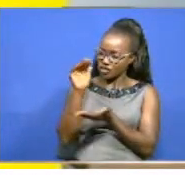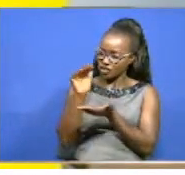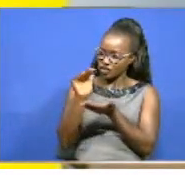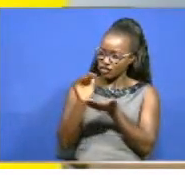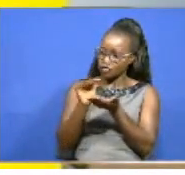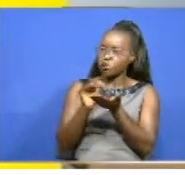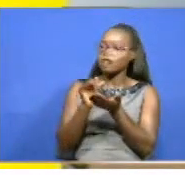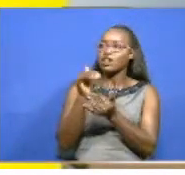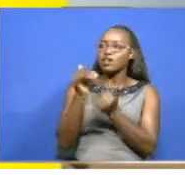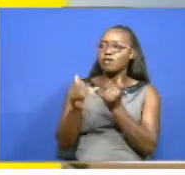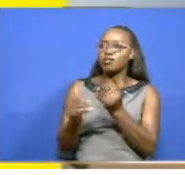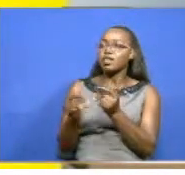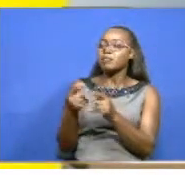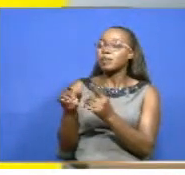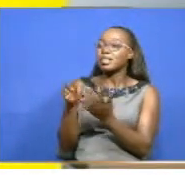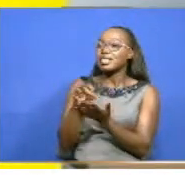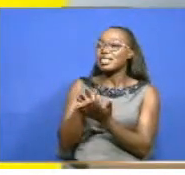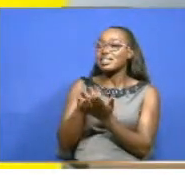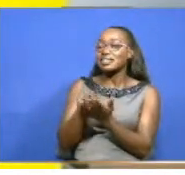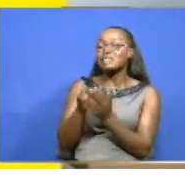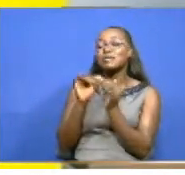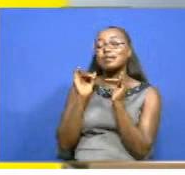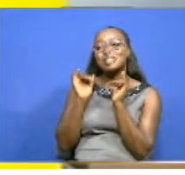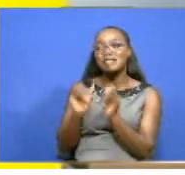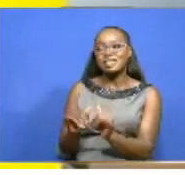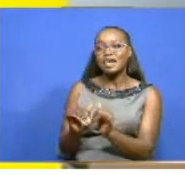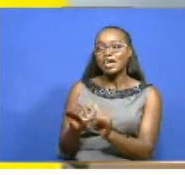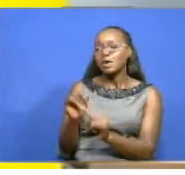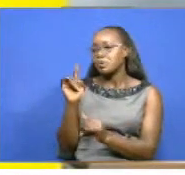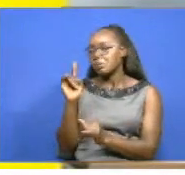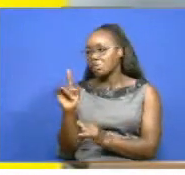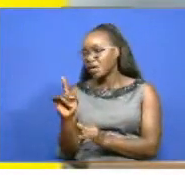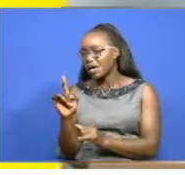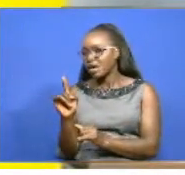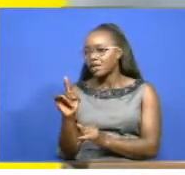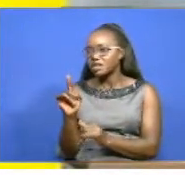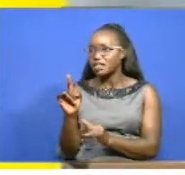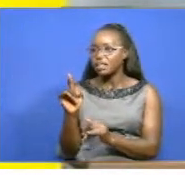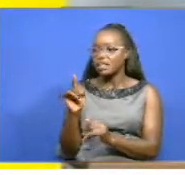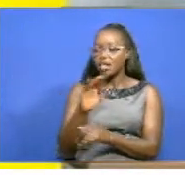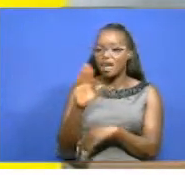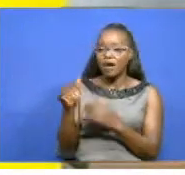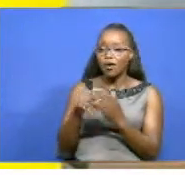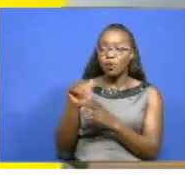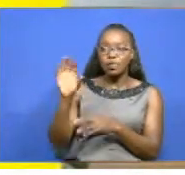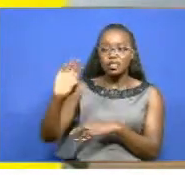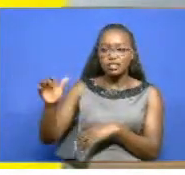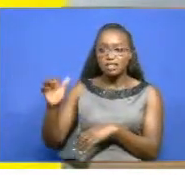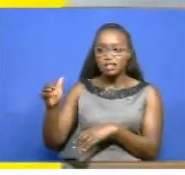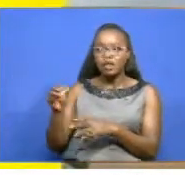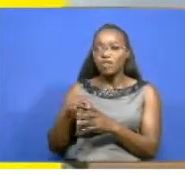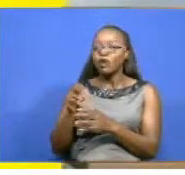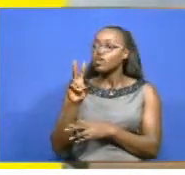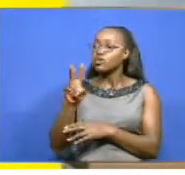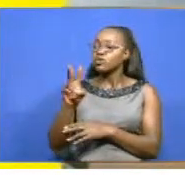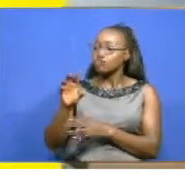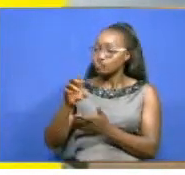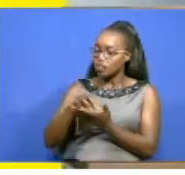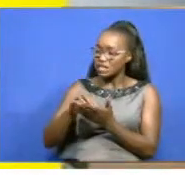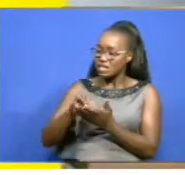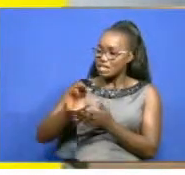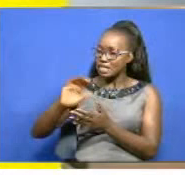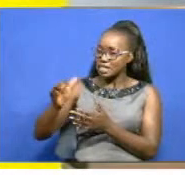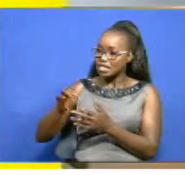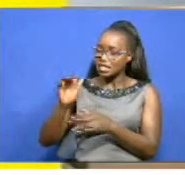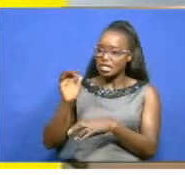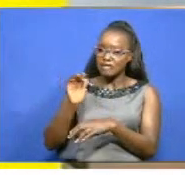Is, cases will remain, whether there is one case in a whole city or a two case in a whole city. It is an infection